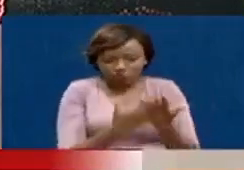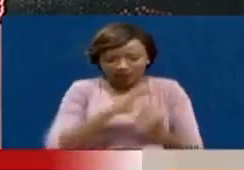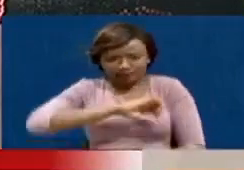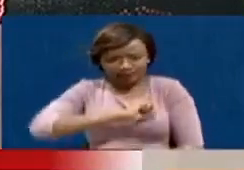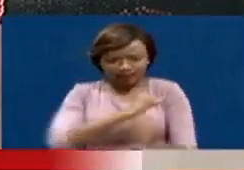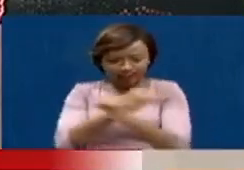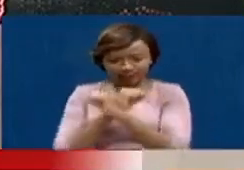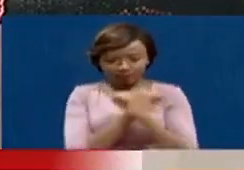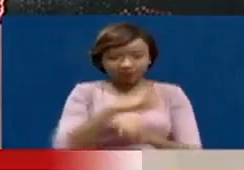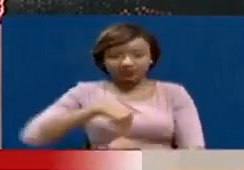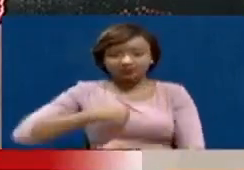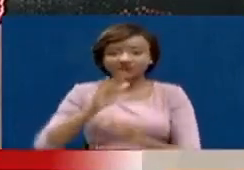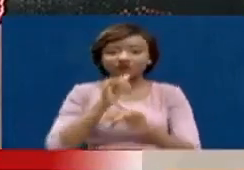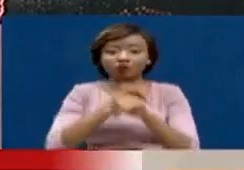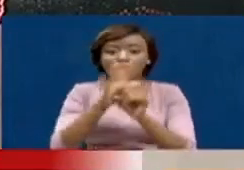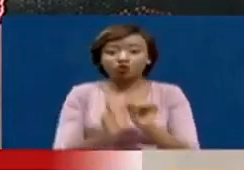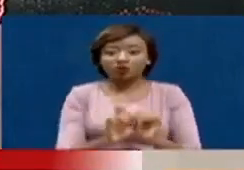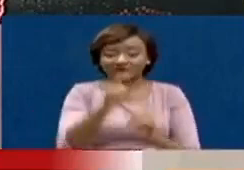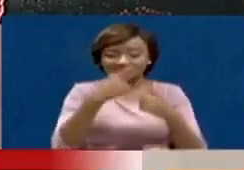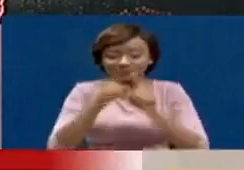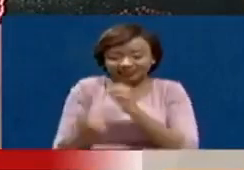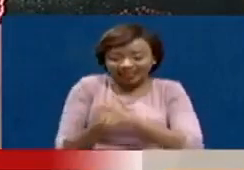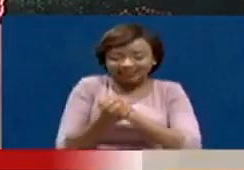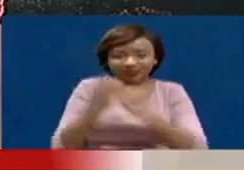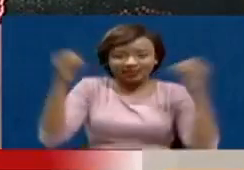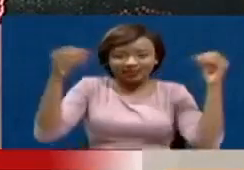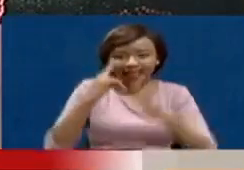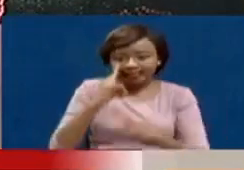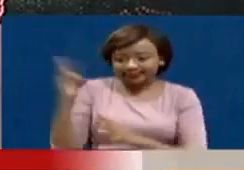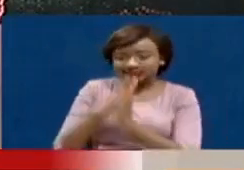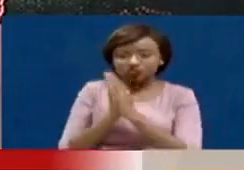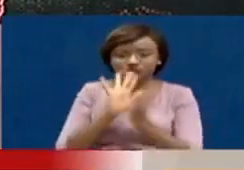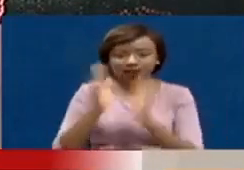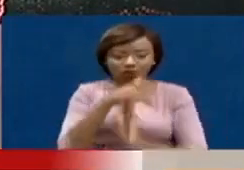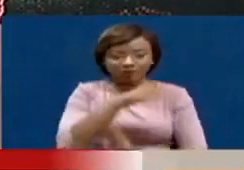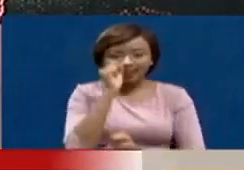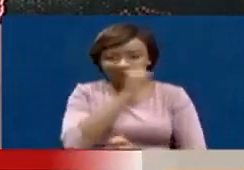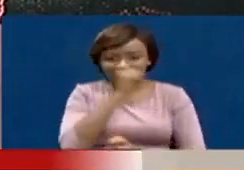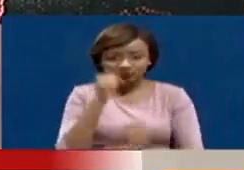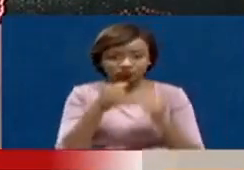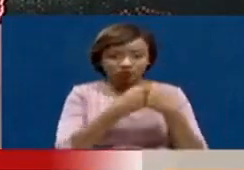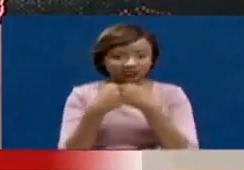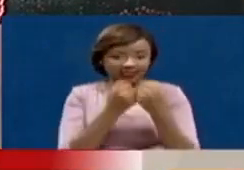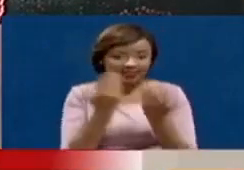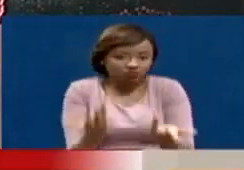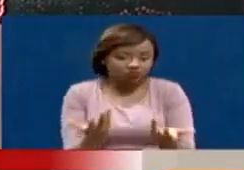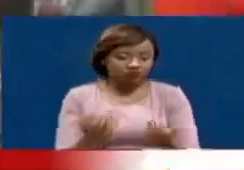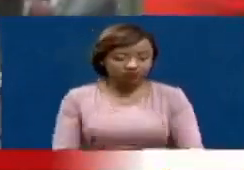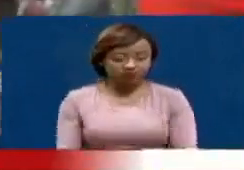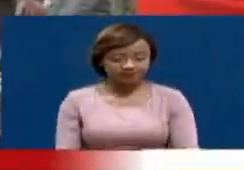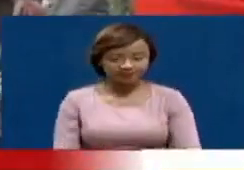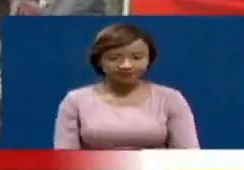coronavirus. Faizal Ahmed reports on the tribulations street families are going through during this curfew.